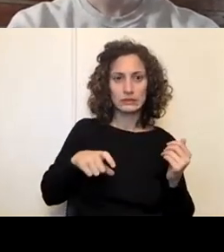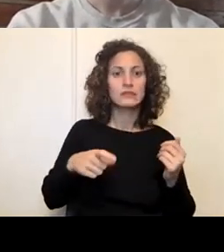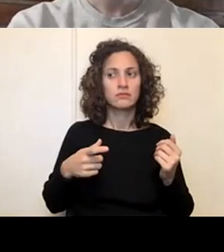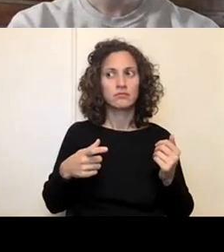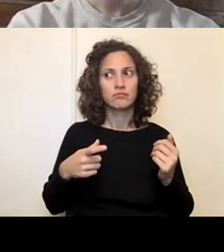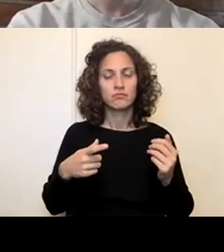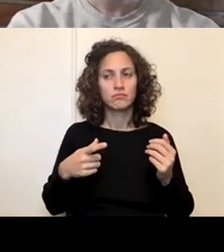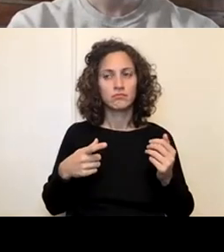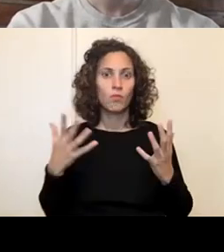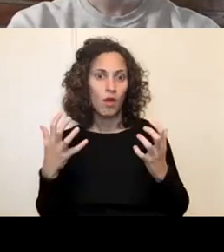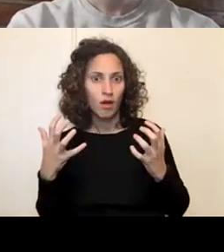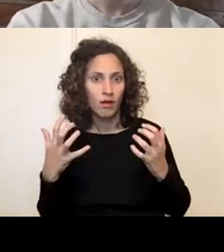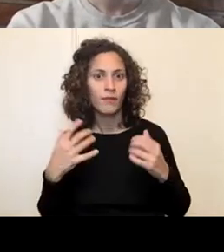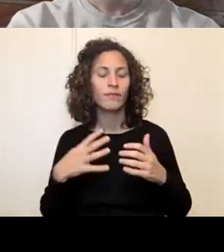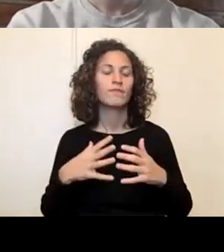desires.